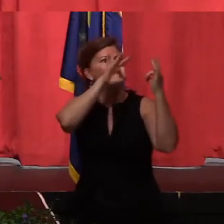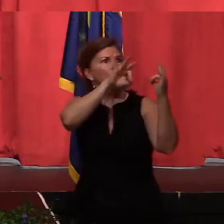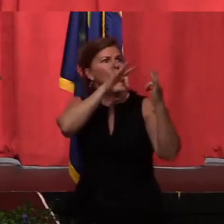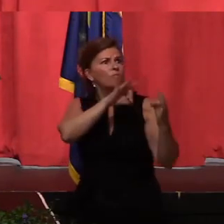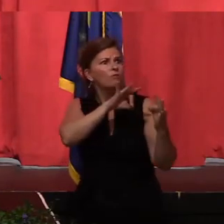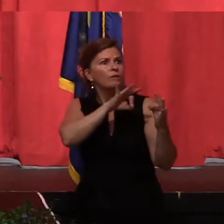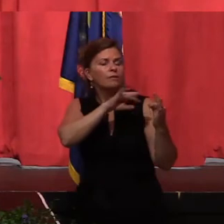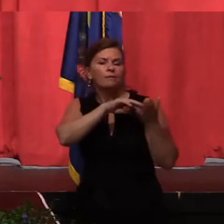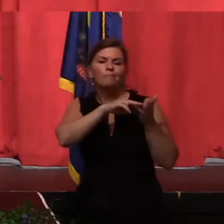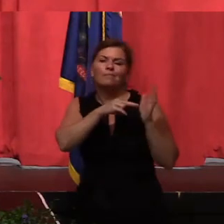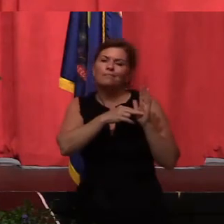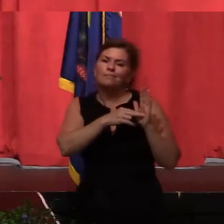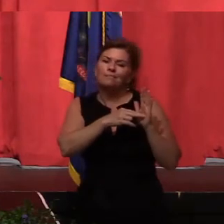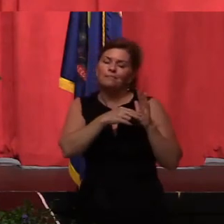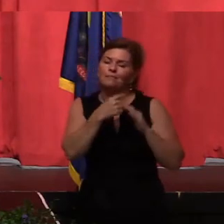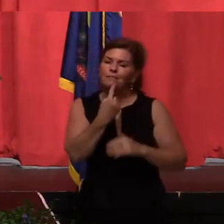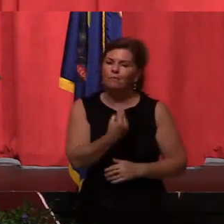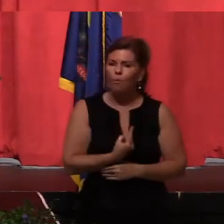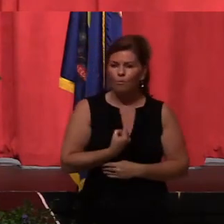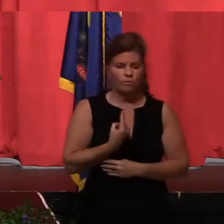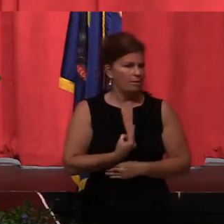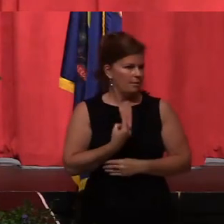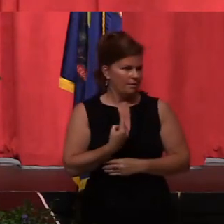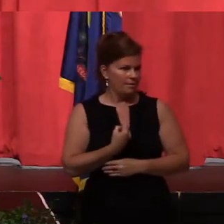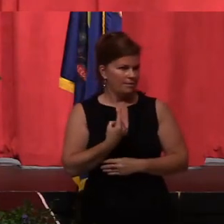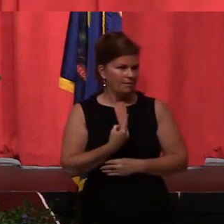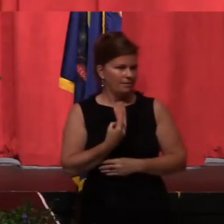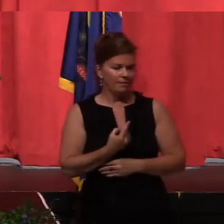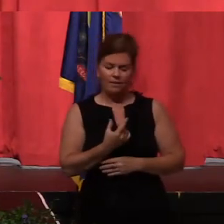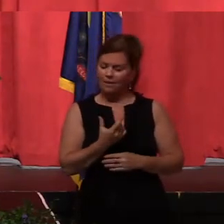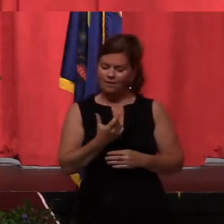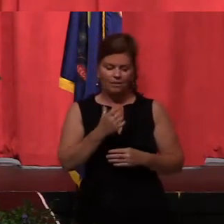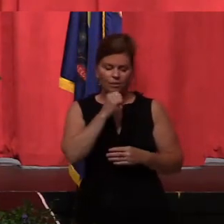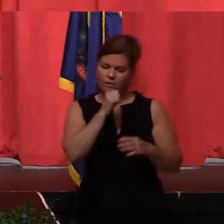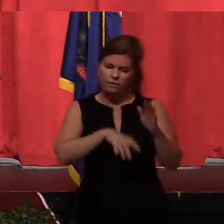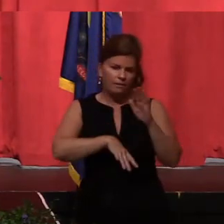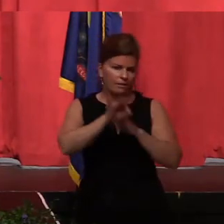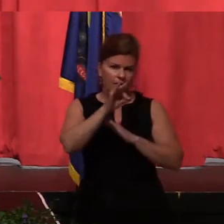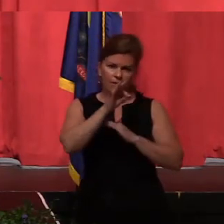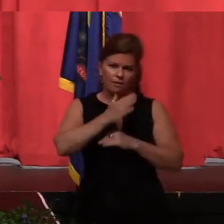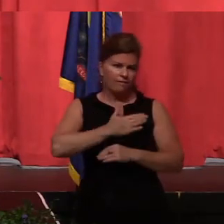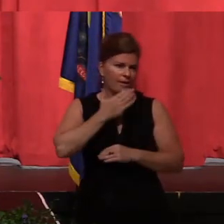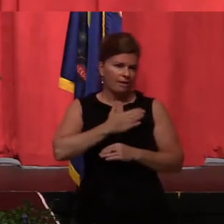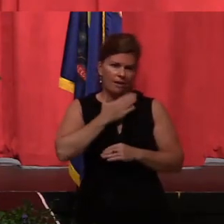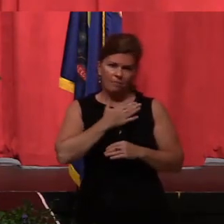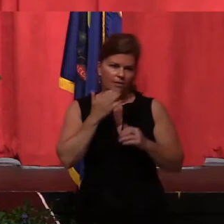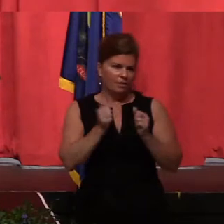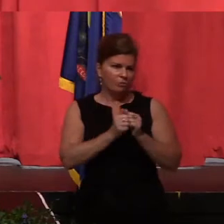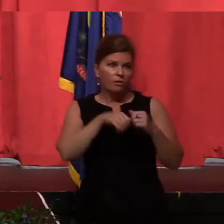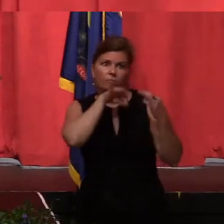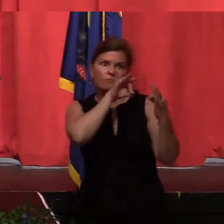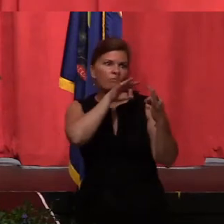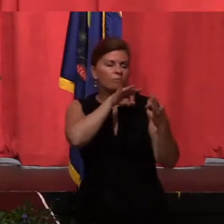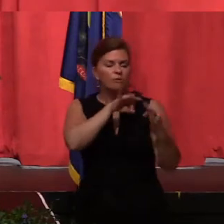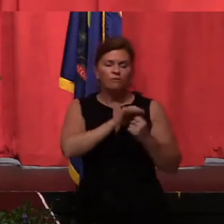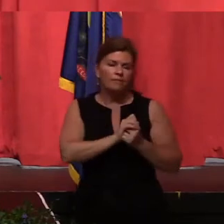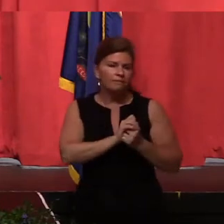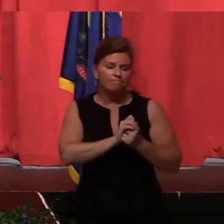lonely, and it's not a foundation on which to build happiness or contentment.